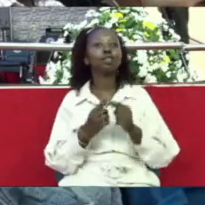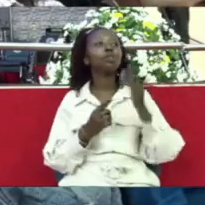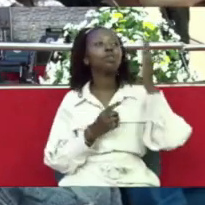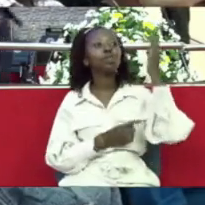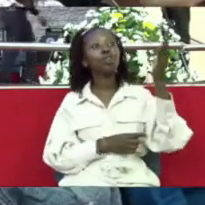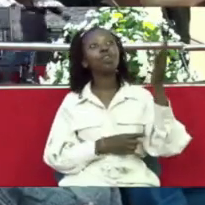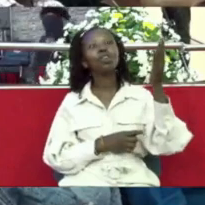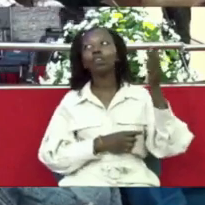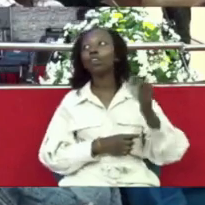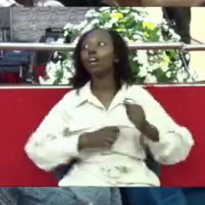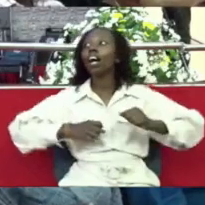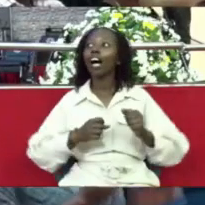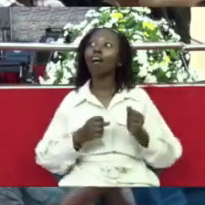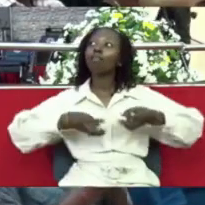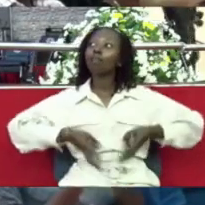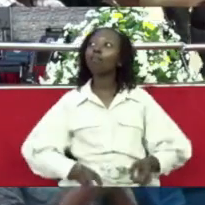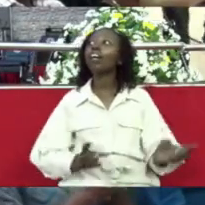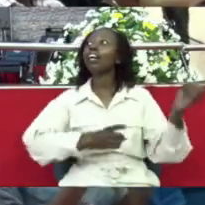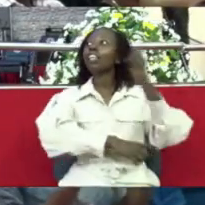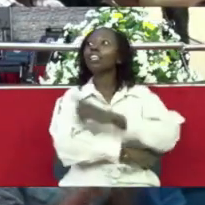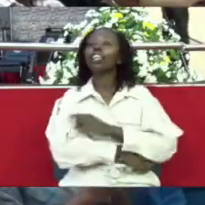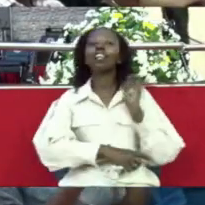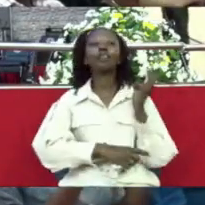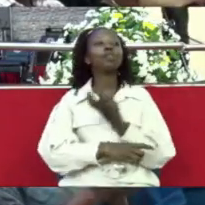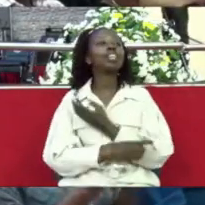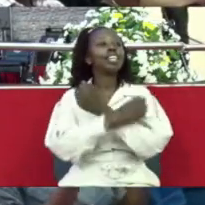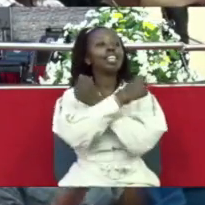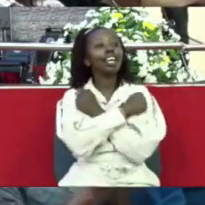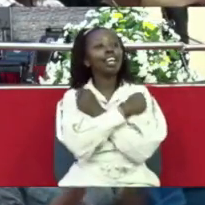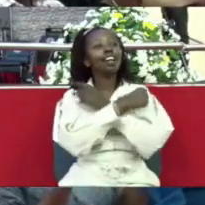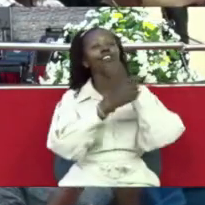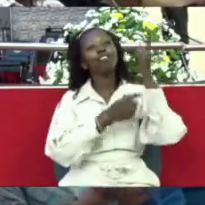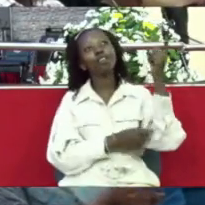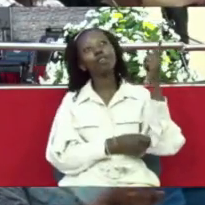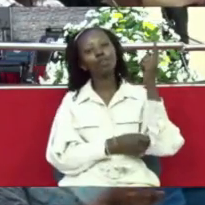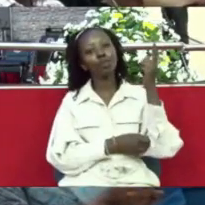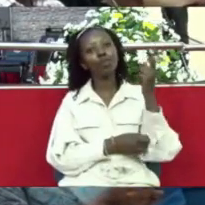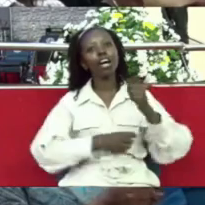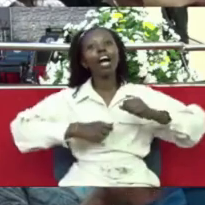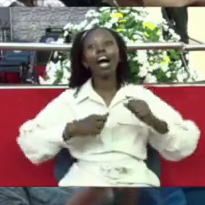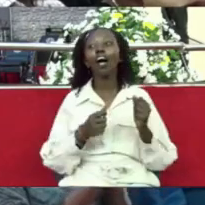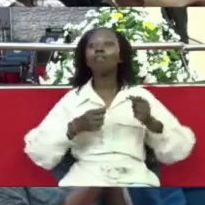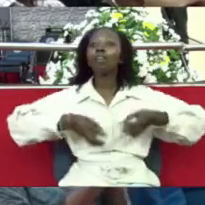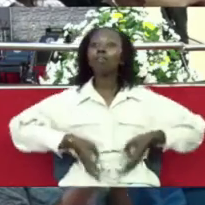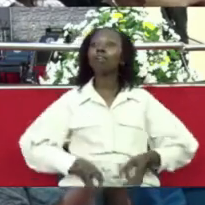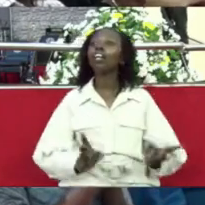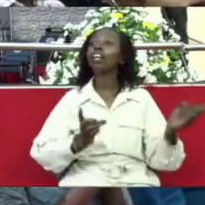to you, happy birthday, we love you,